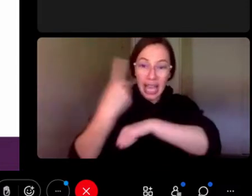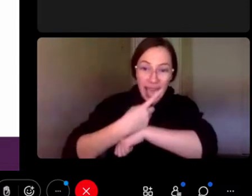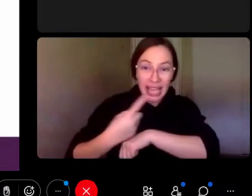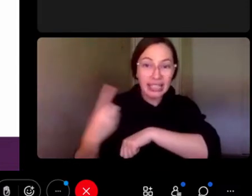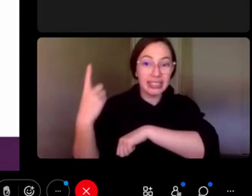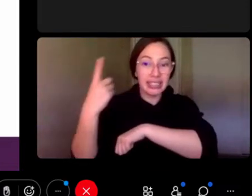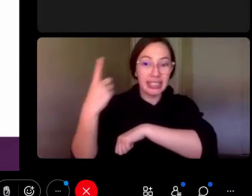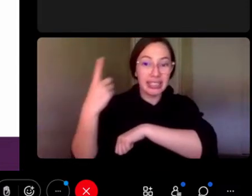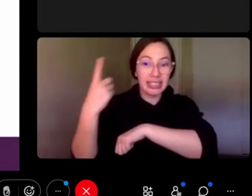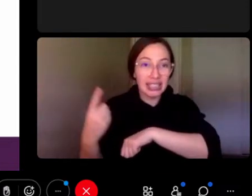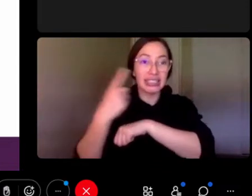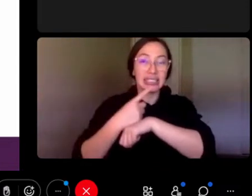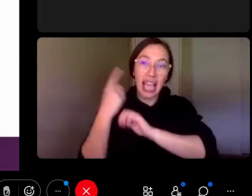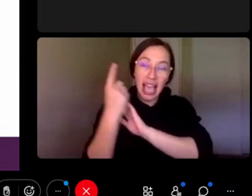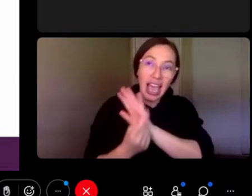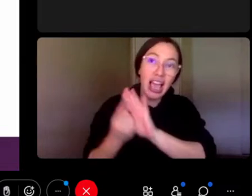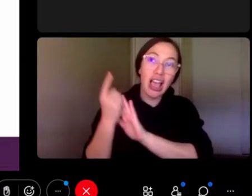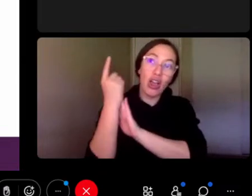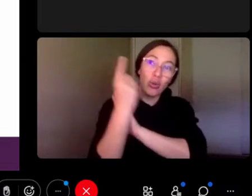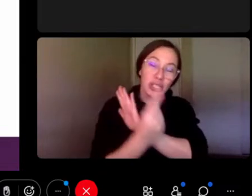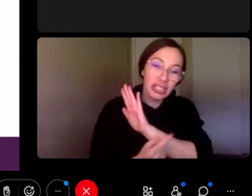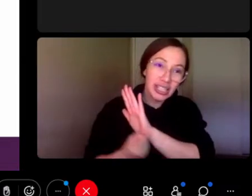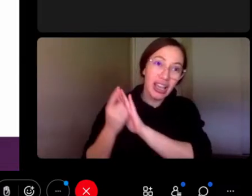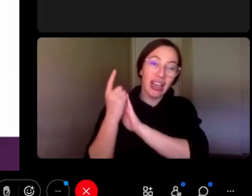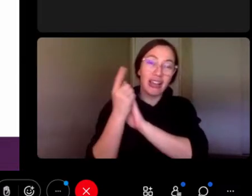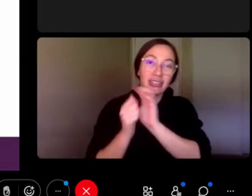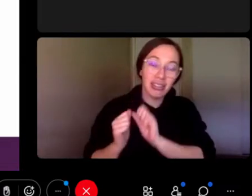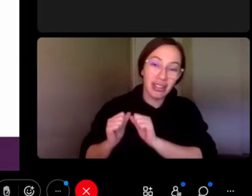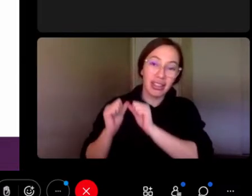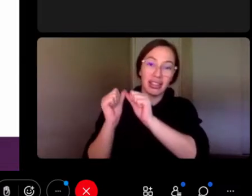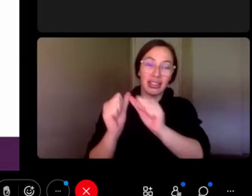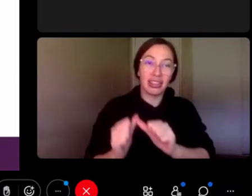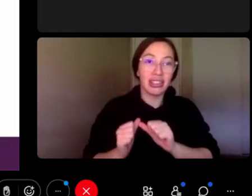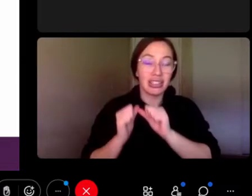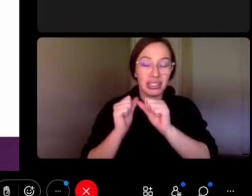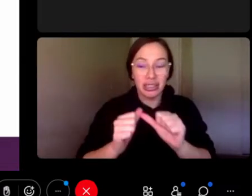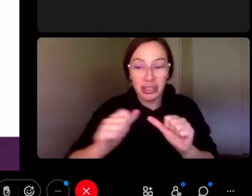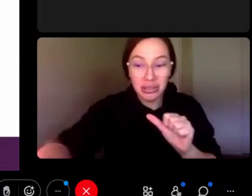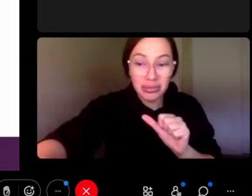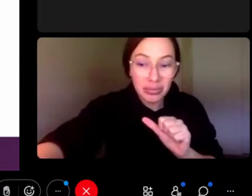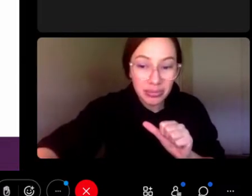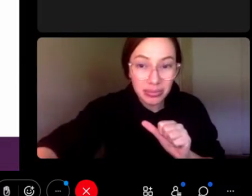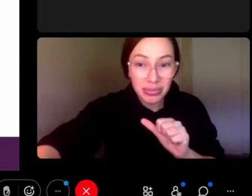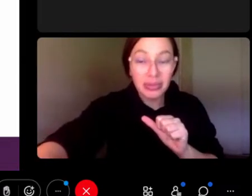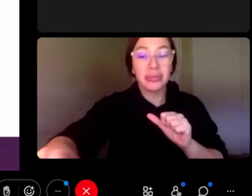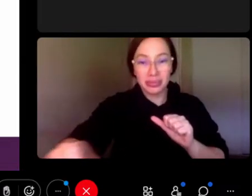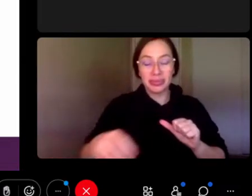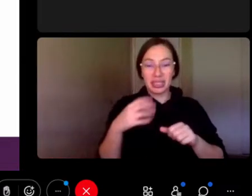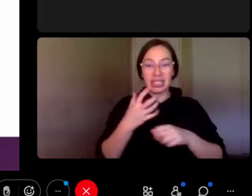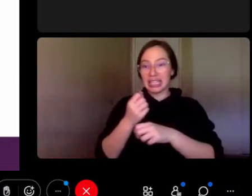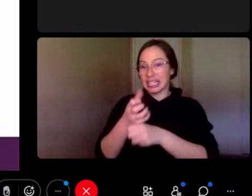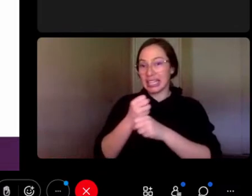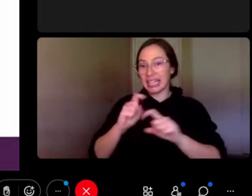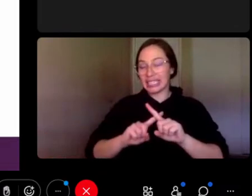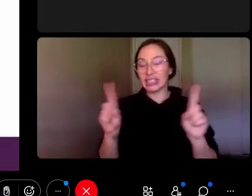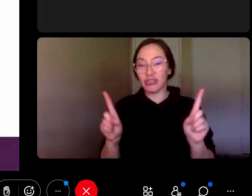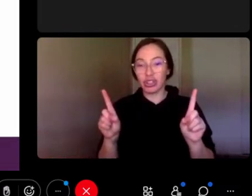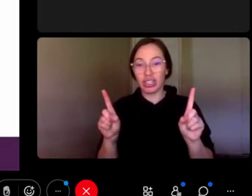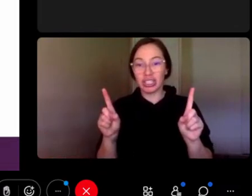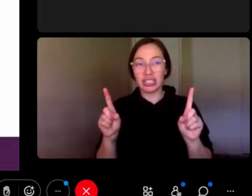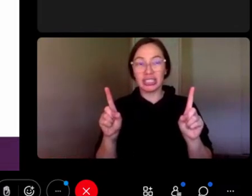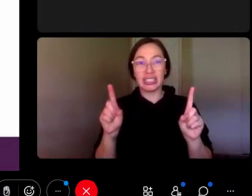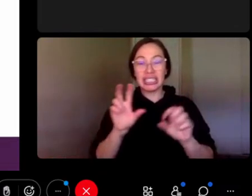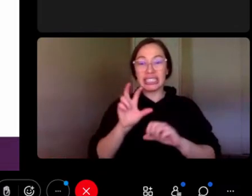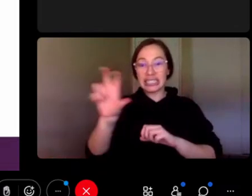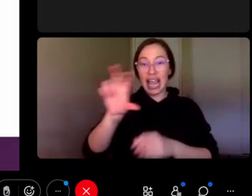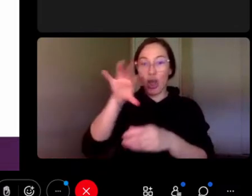and days and hours wordsmithing and getting different